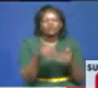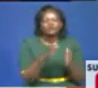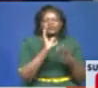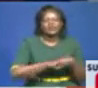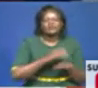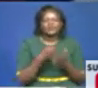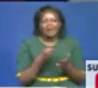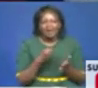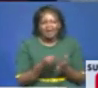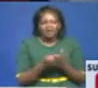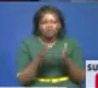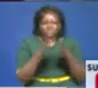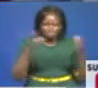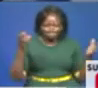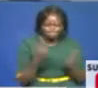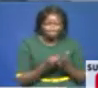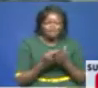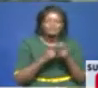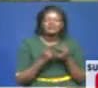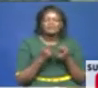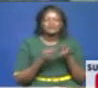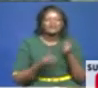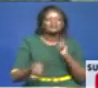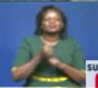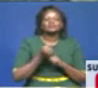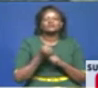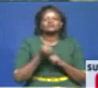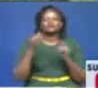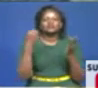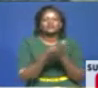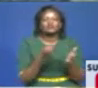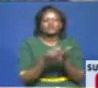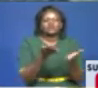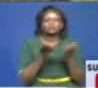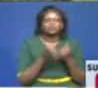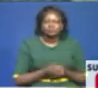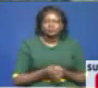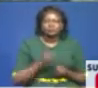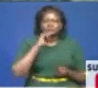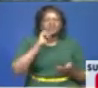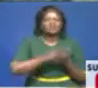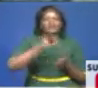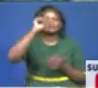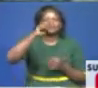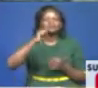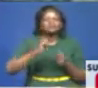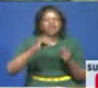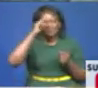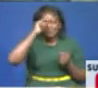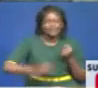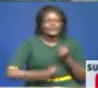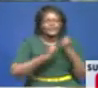where possible to meet the financial gaps. What we said is, yes, government is supporting